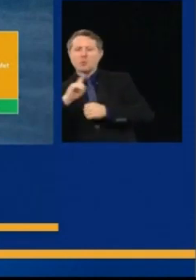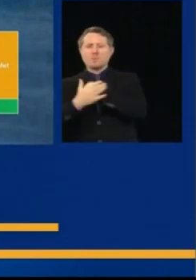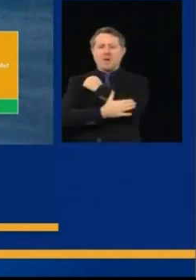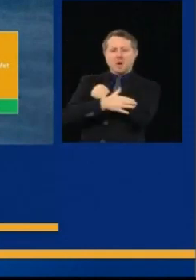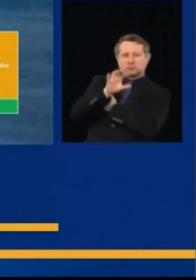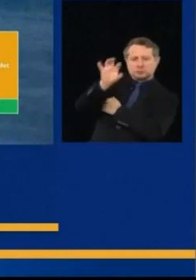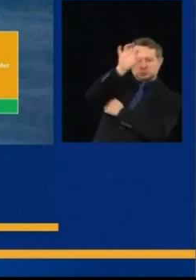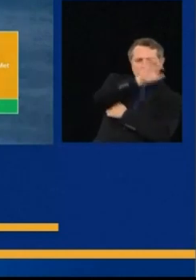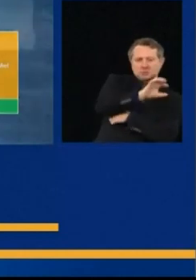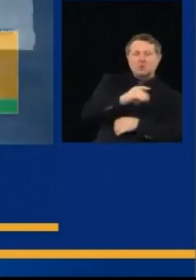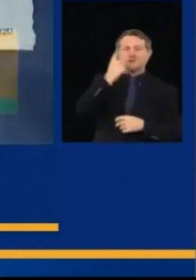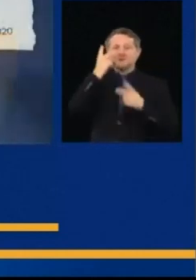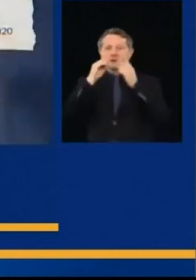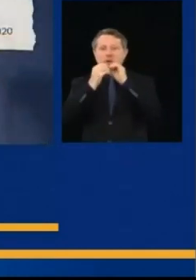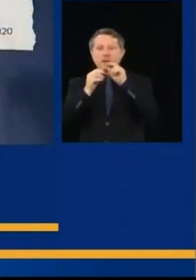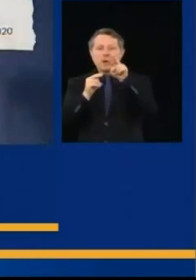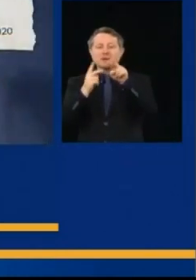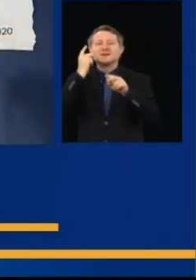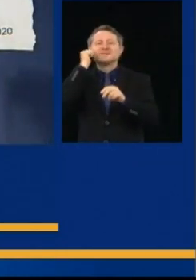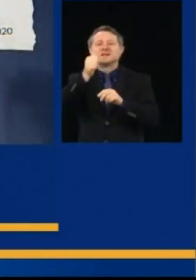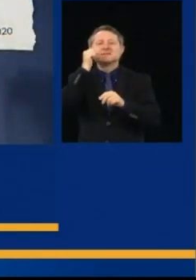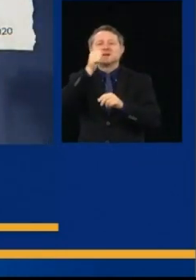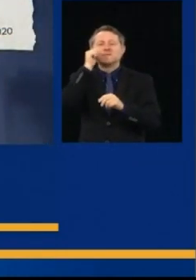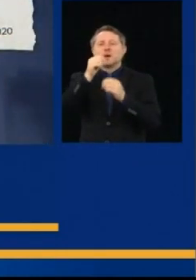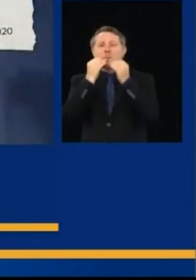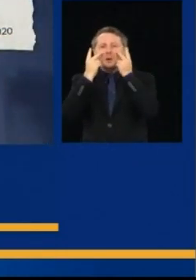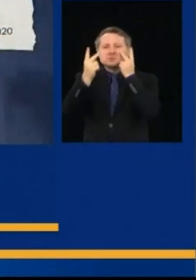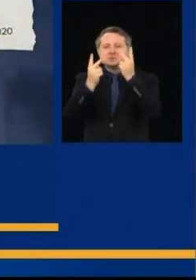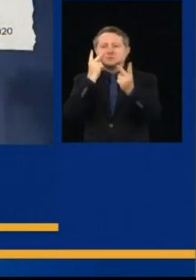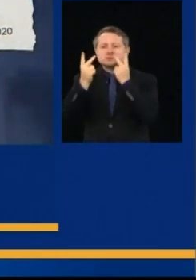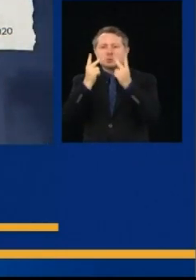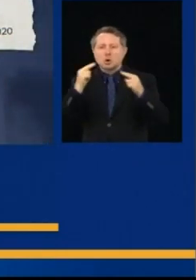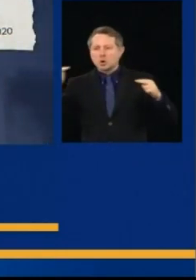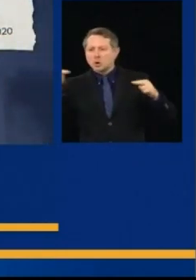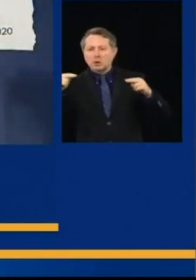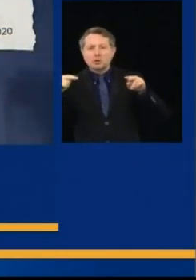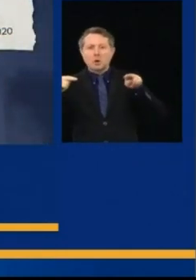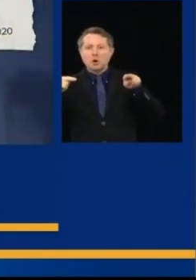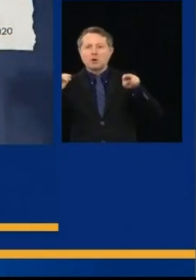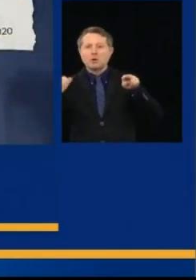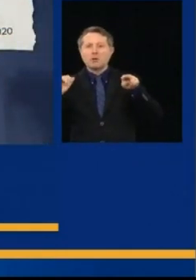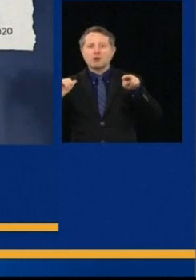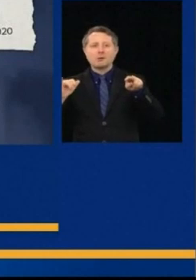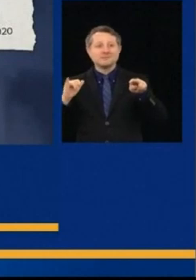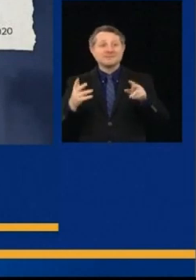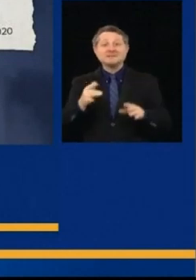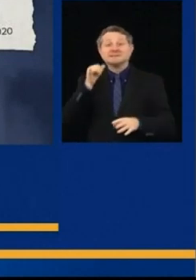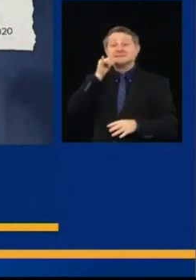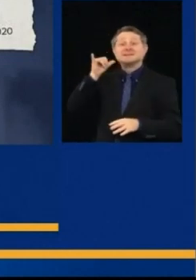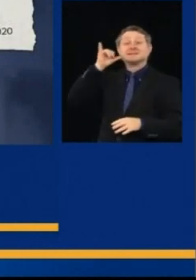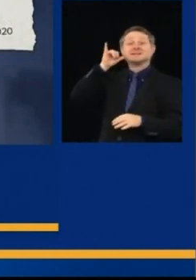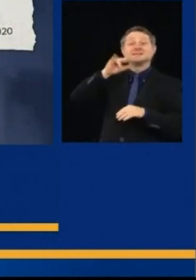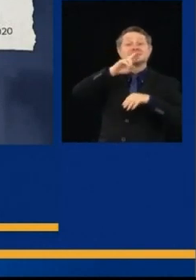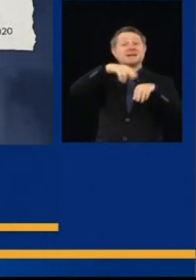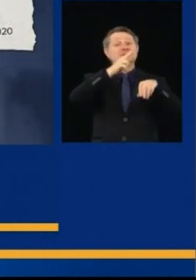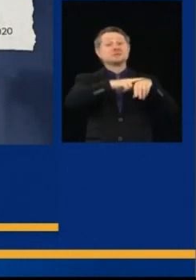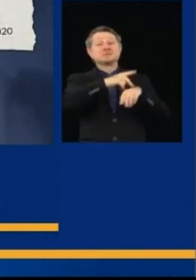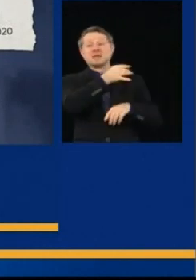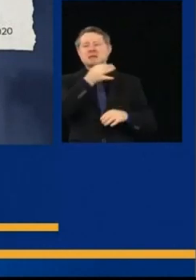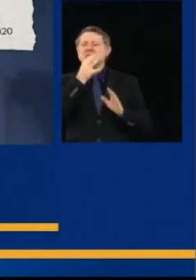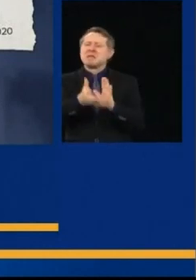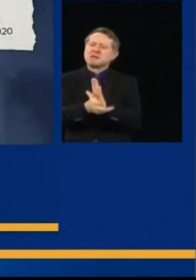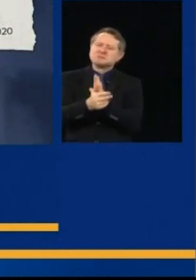basis, and you'll know what we're doing. We heard testimony yesterday from the national experts, Dr. Fauci,